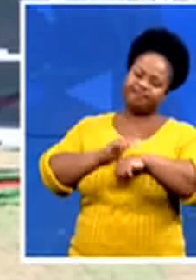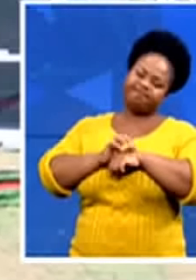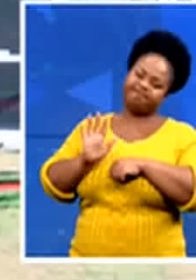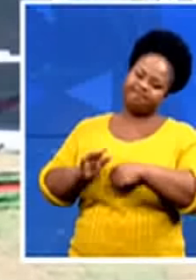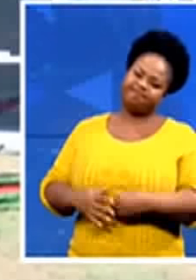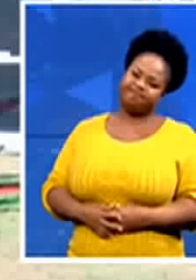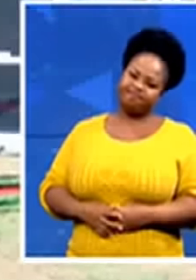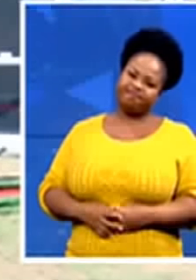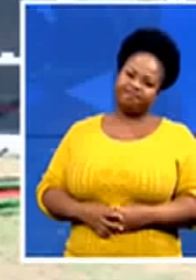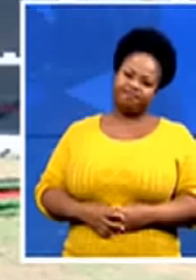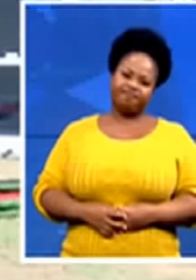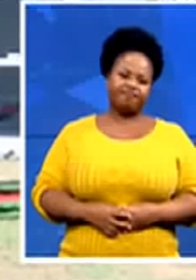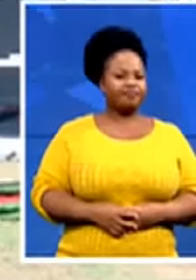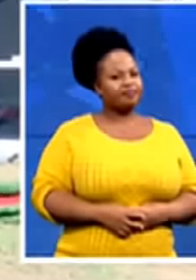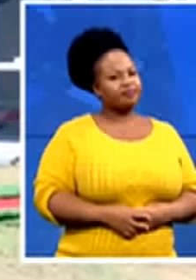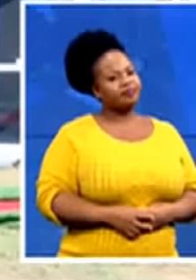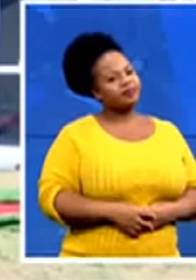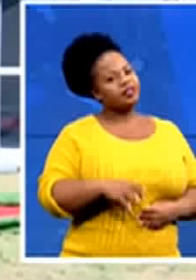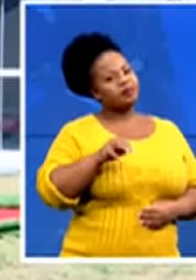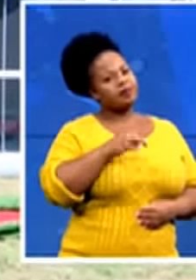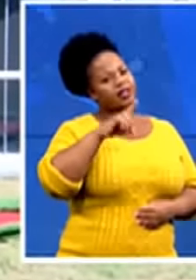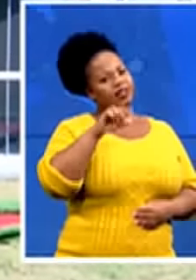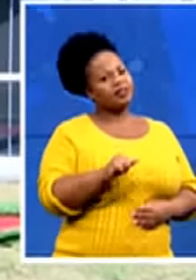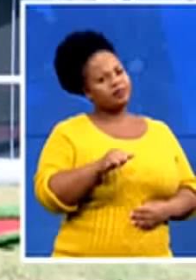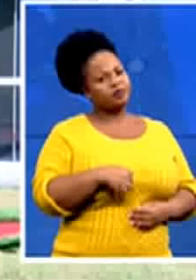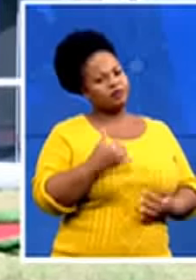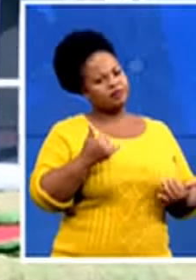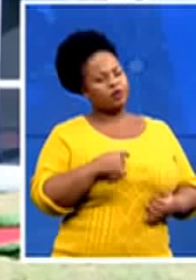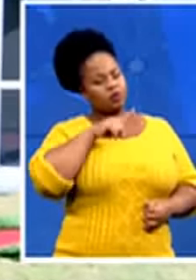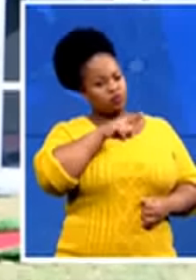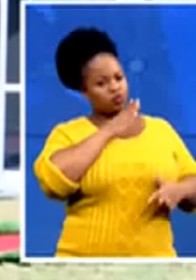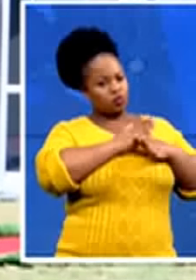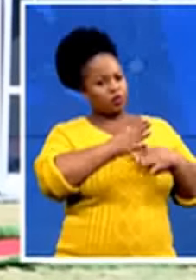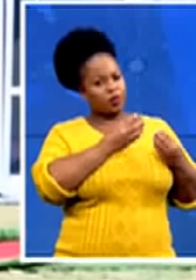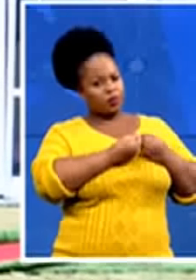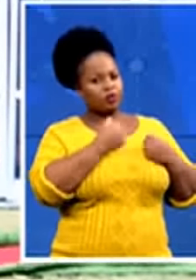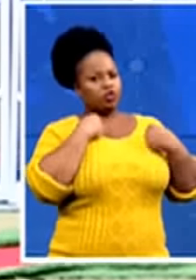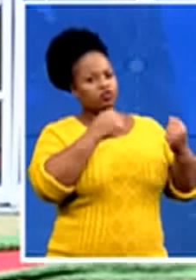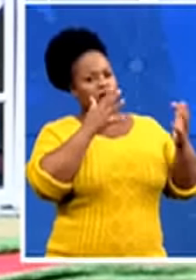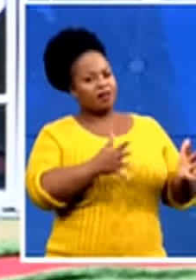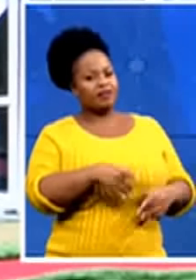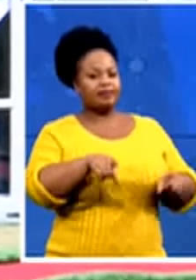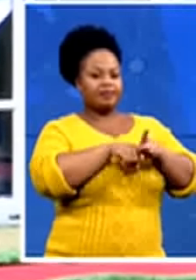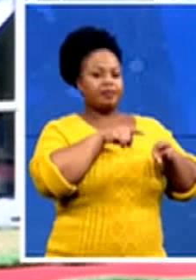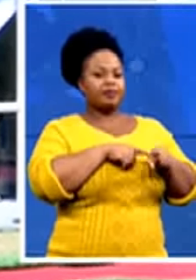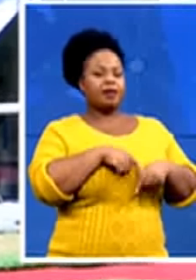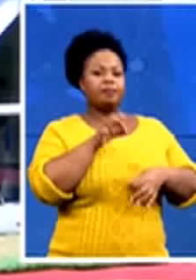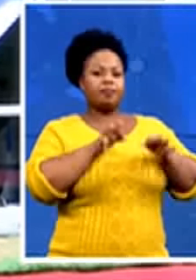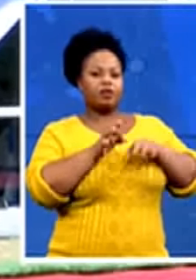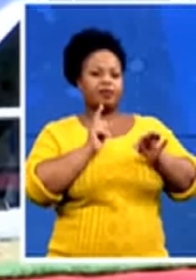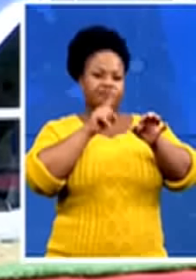Sibamandla mhlambe kuneke sikhulume ngophinde usebenzile na njengo driver wakho kodwa waphinde nangala iqembini nawe wasebenza nayo